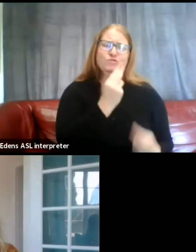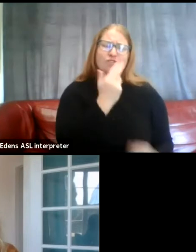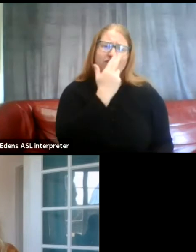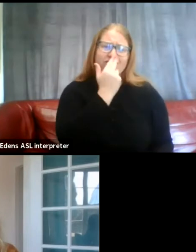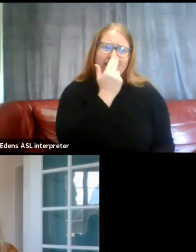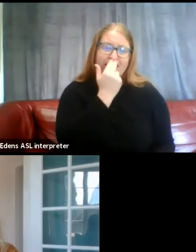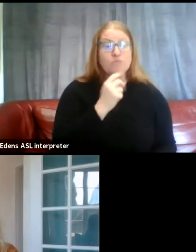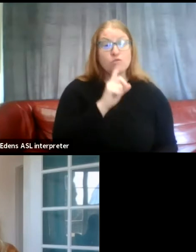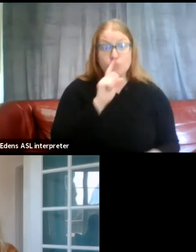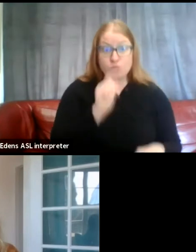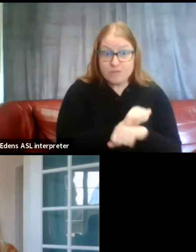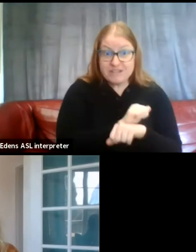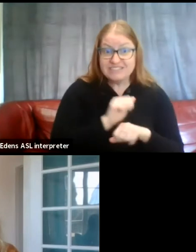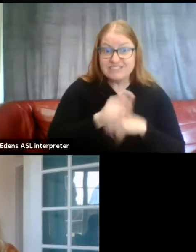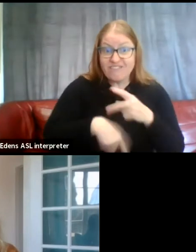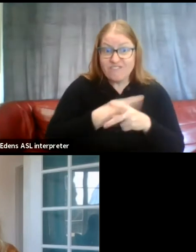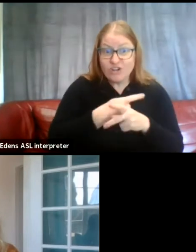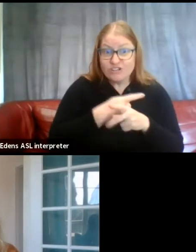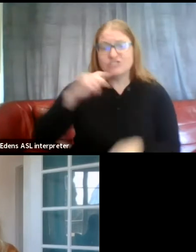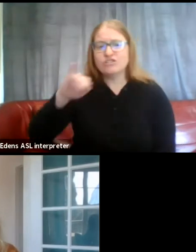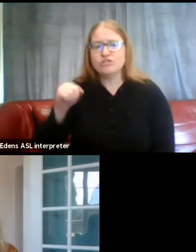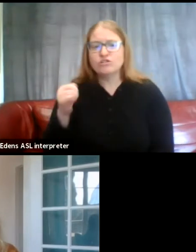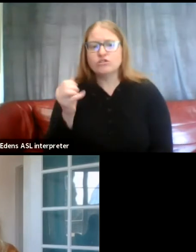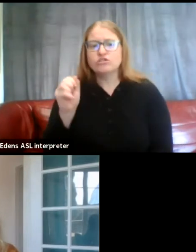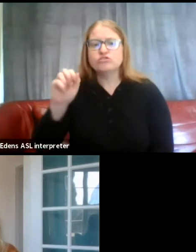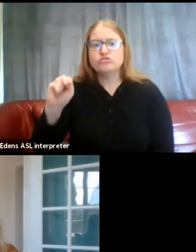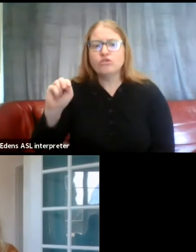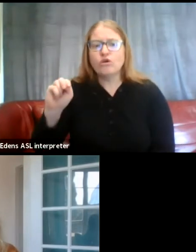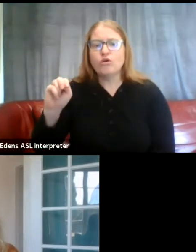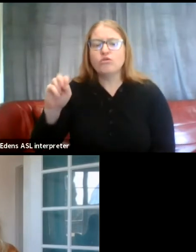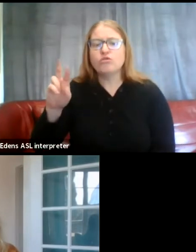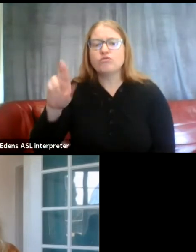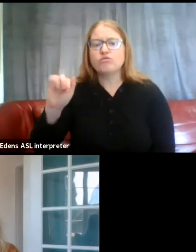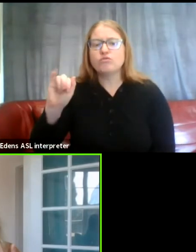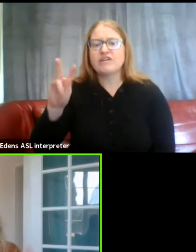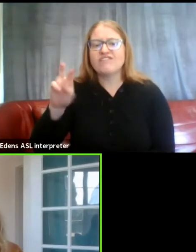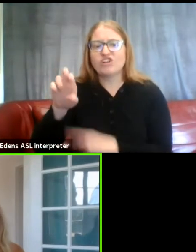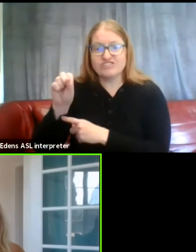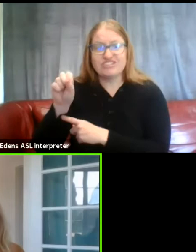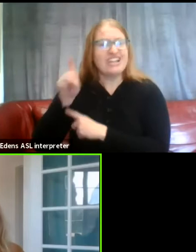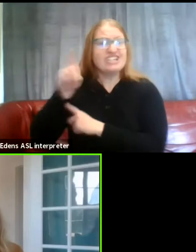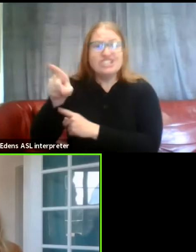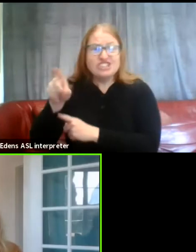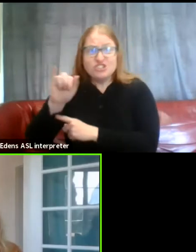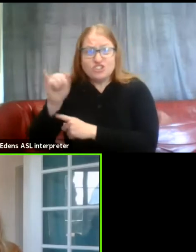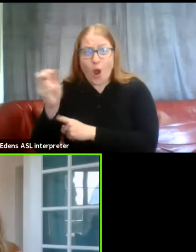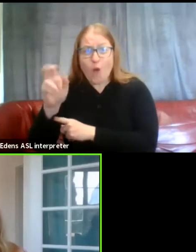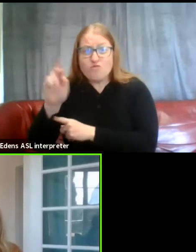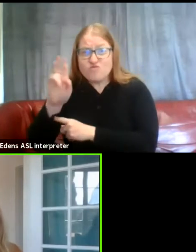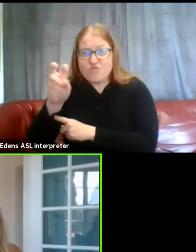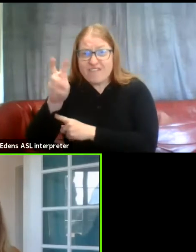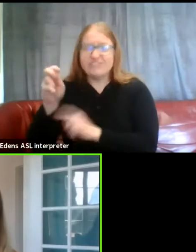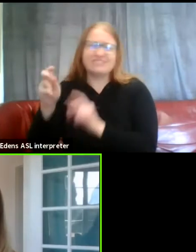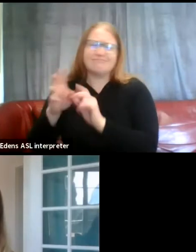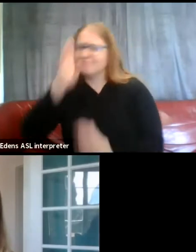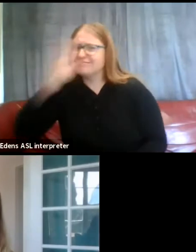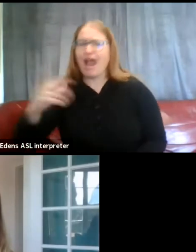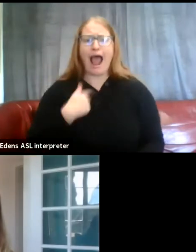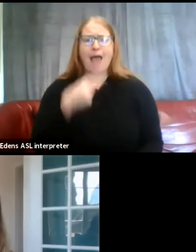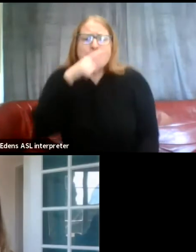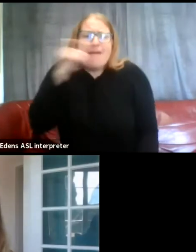Rivers, all of whose comedy was about how ugly and undoable she was. So how the world. So when I compare those two